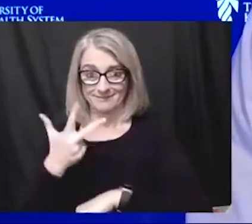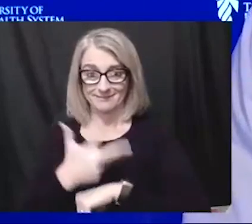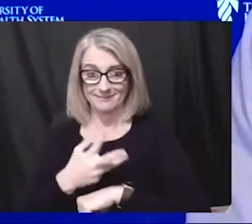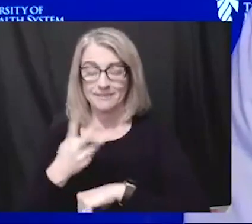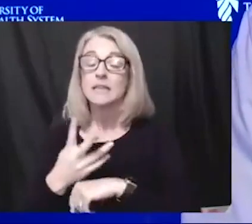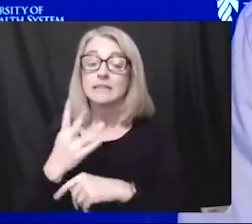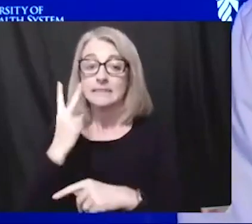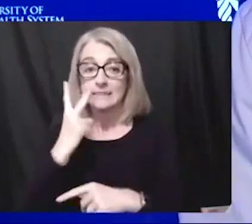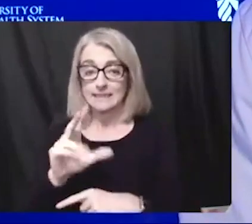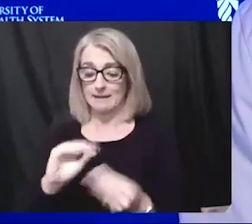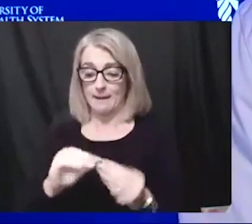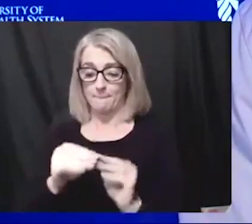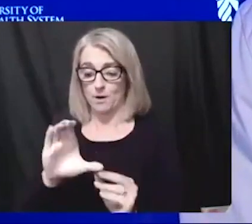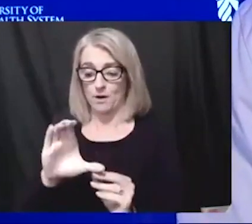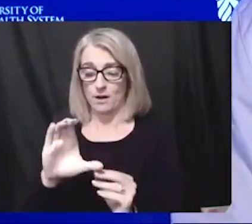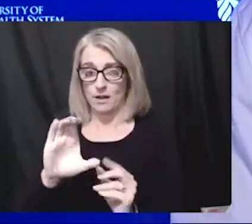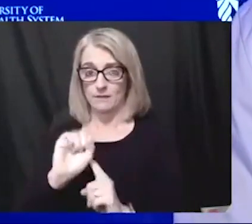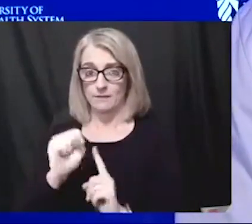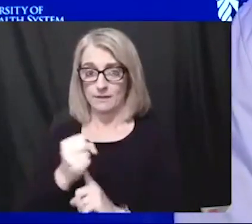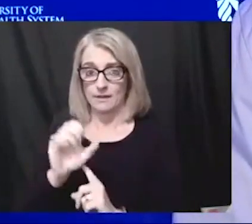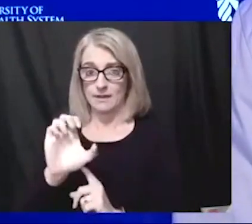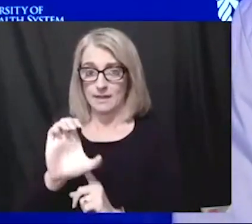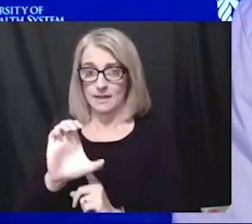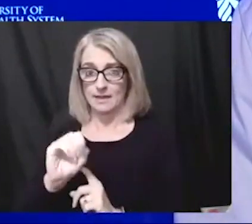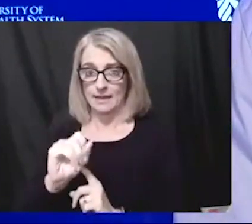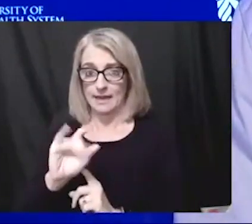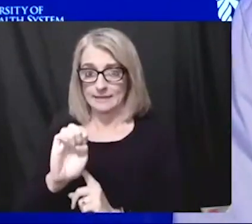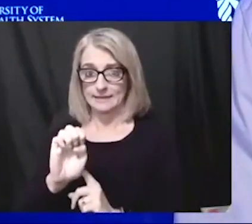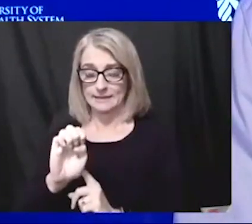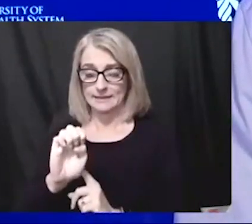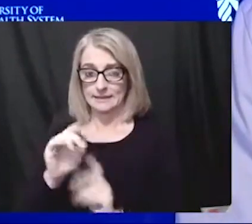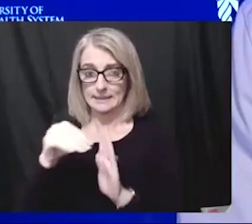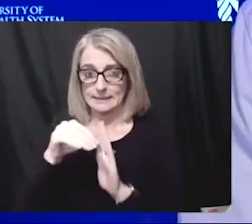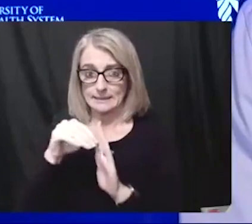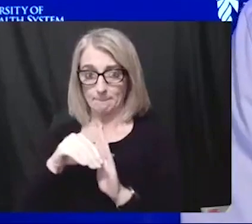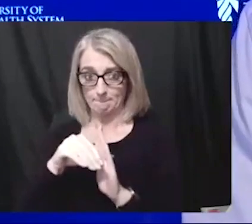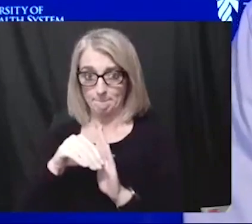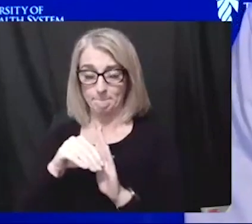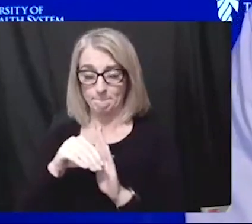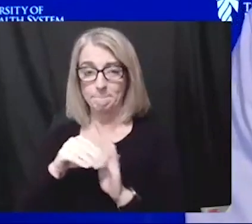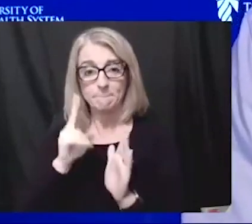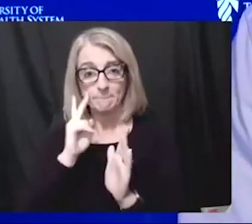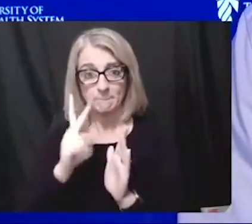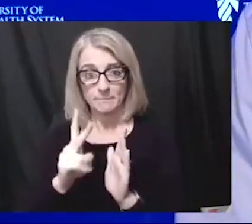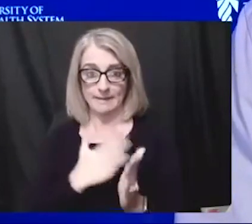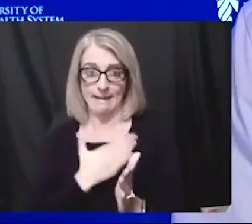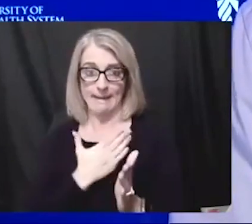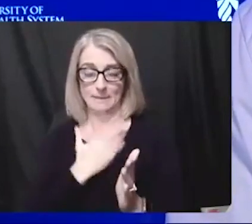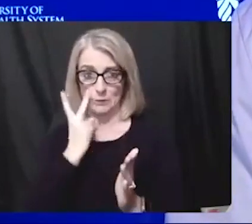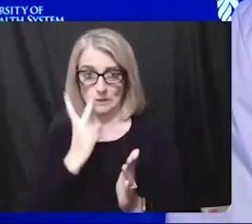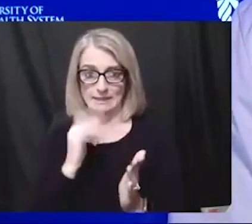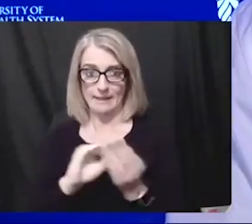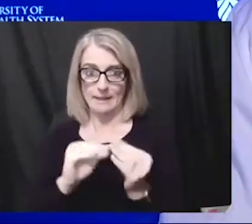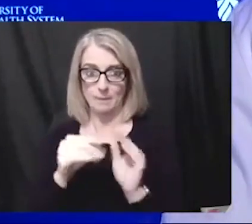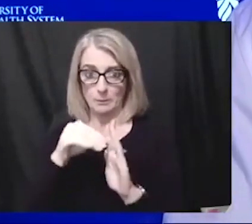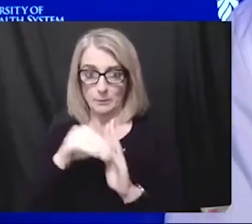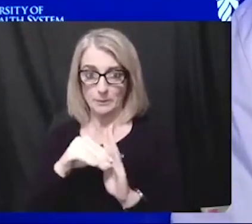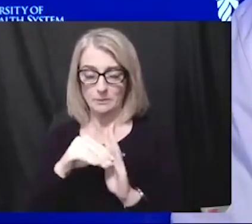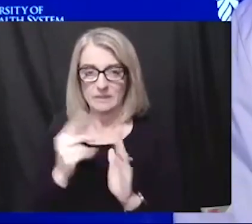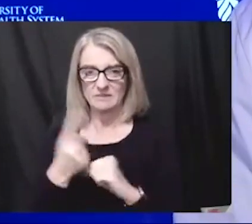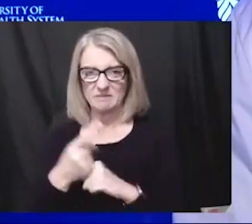really devastate any company, especially a small company that's trying to provide health care coverage for their employees. So that's what I